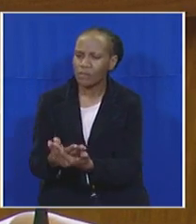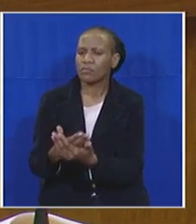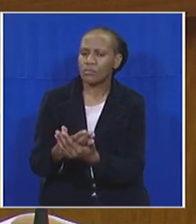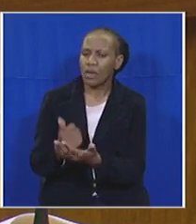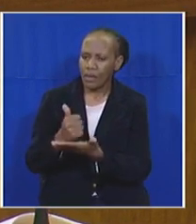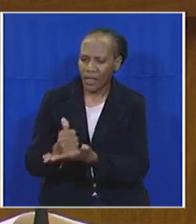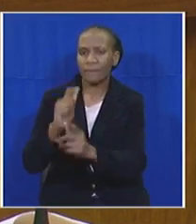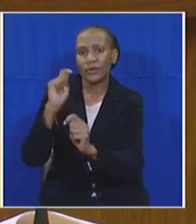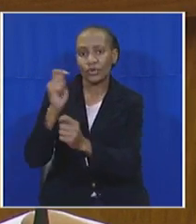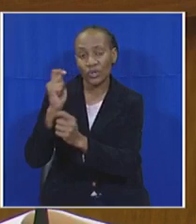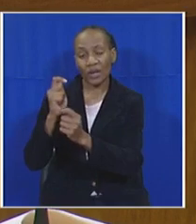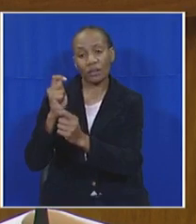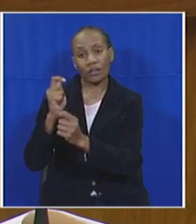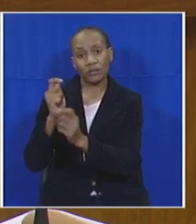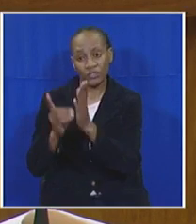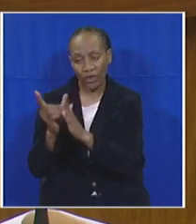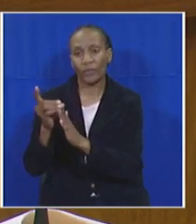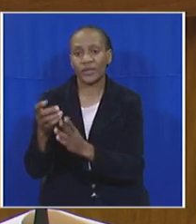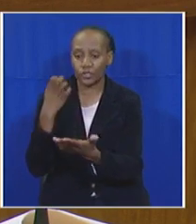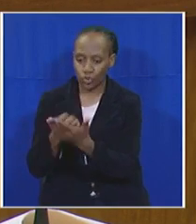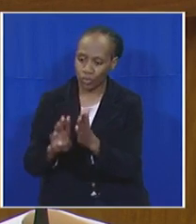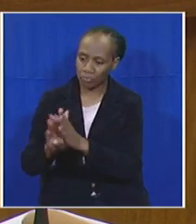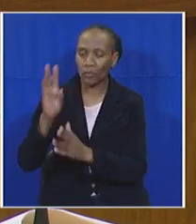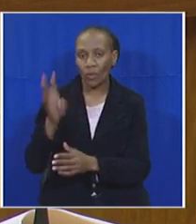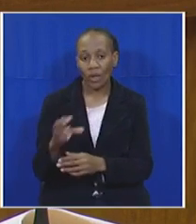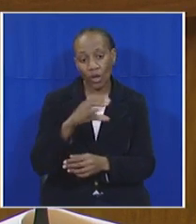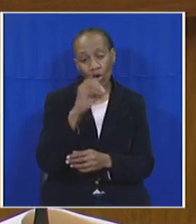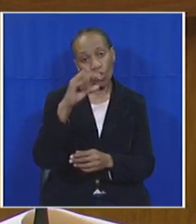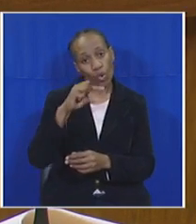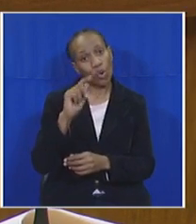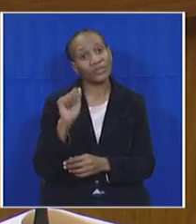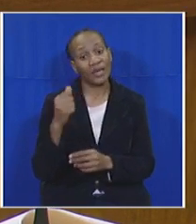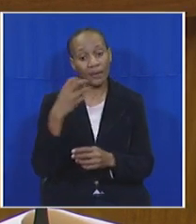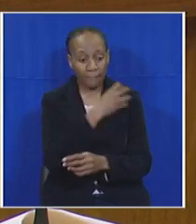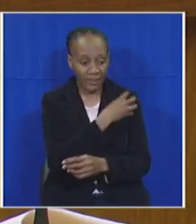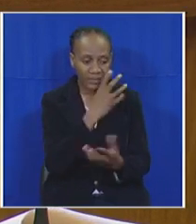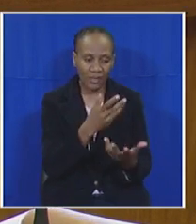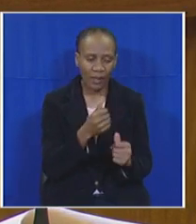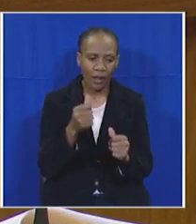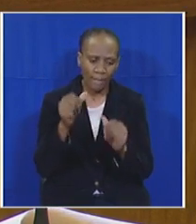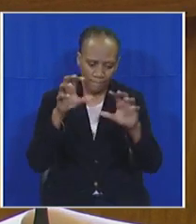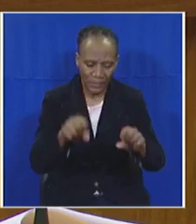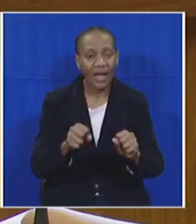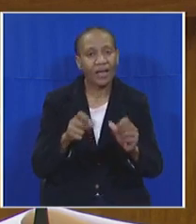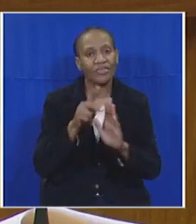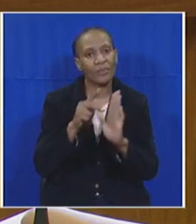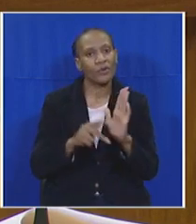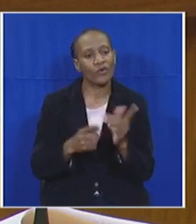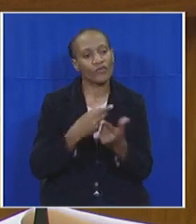and economic growth. The Culture Ministry embarked on the back-to-back basics approach